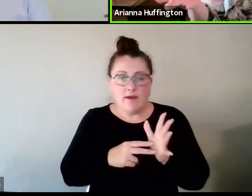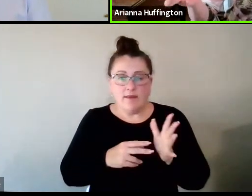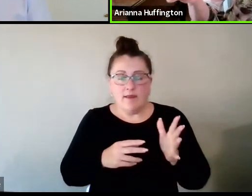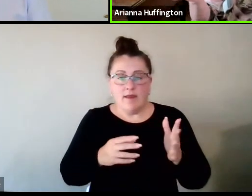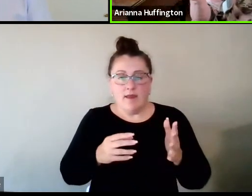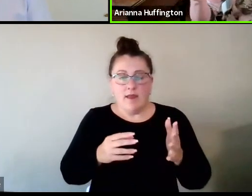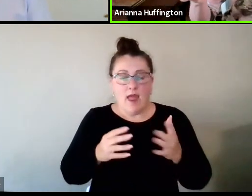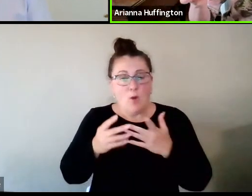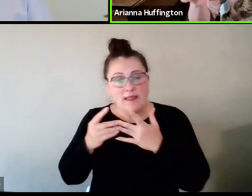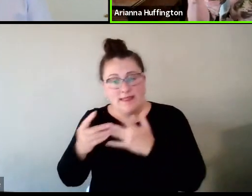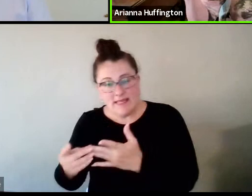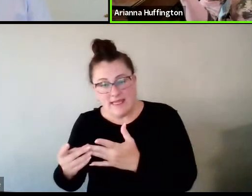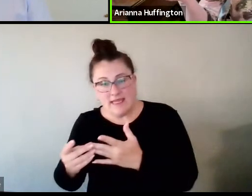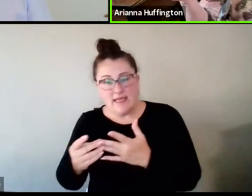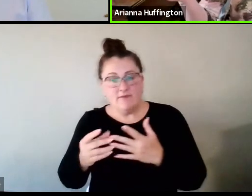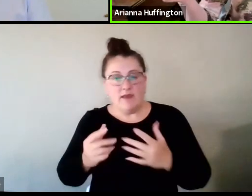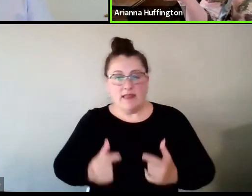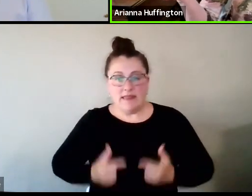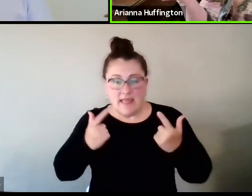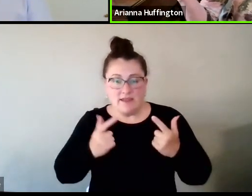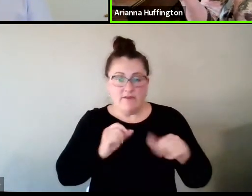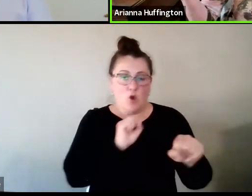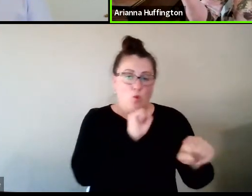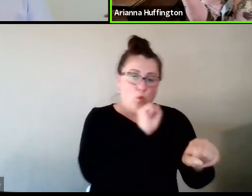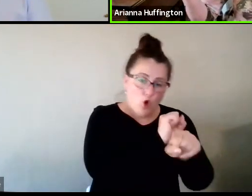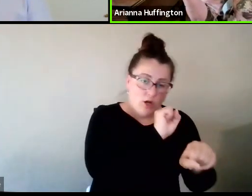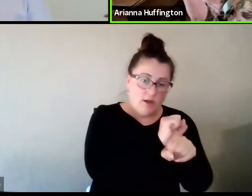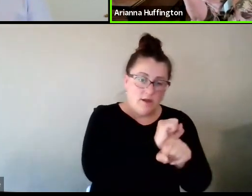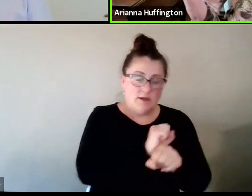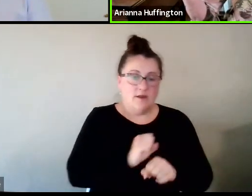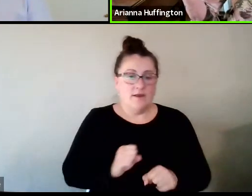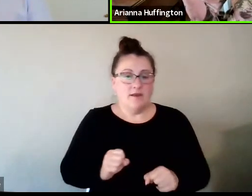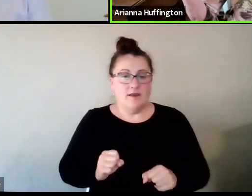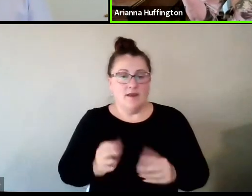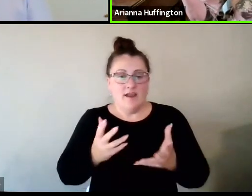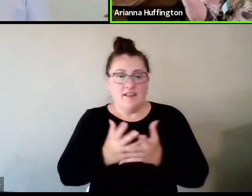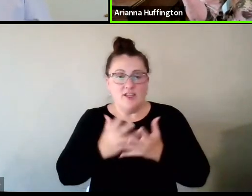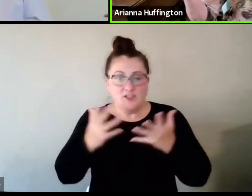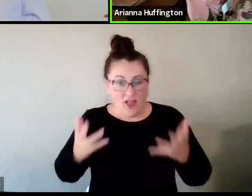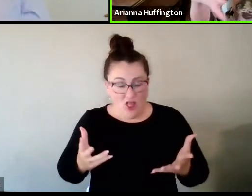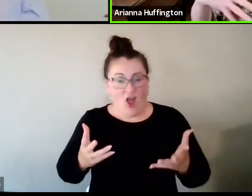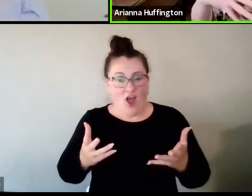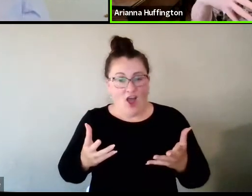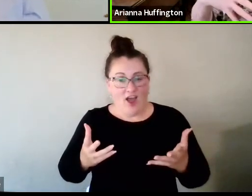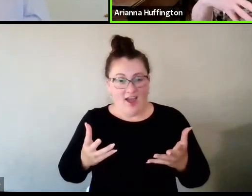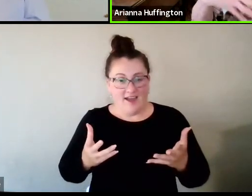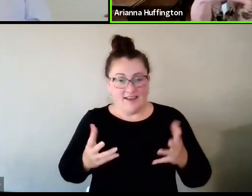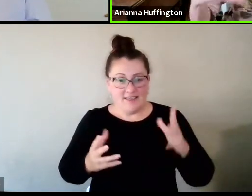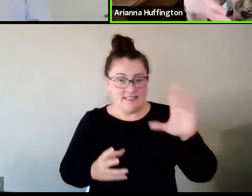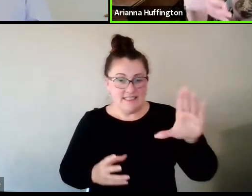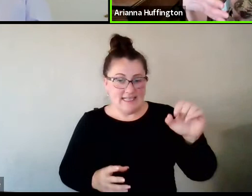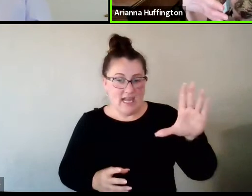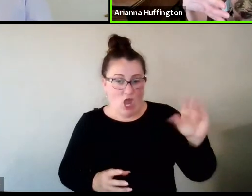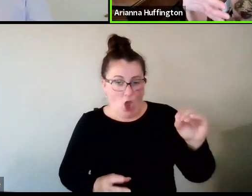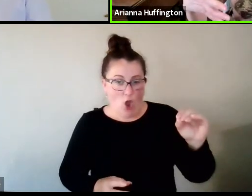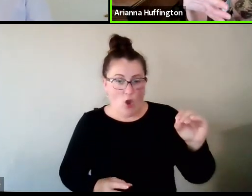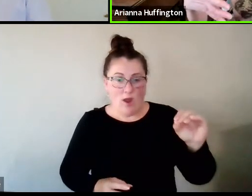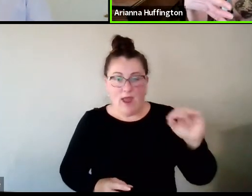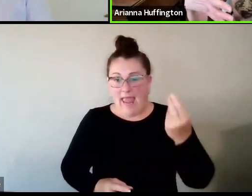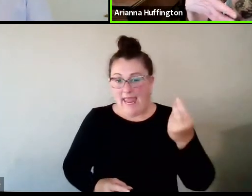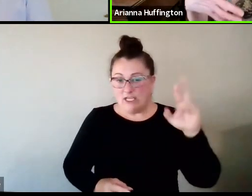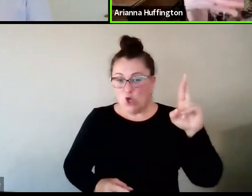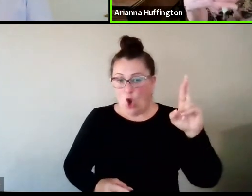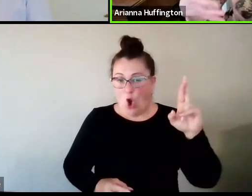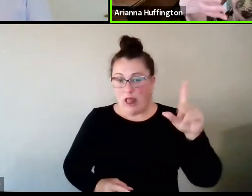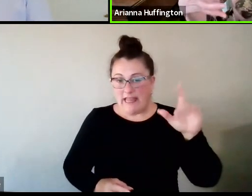we work. So would love to ask you, suddenly a lot of what CEOs and HR leaders